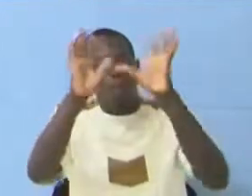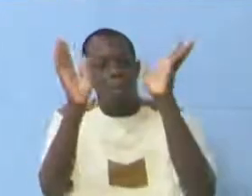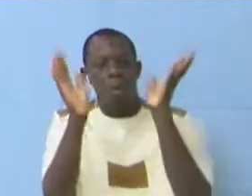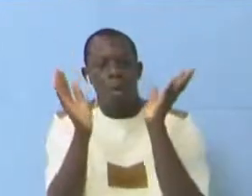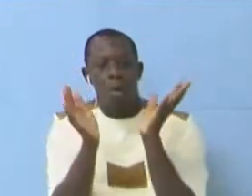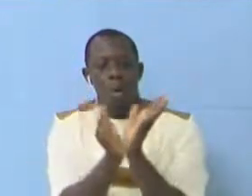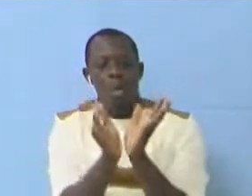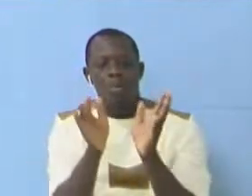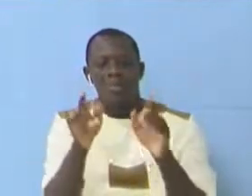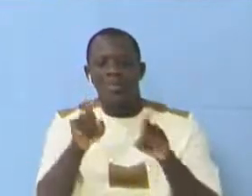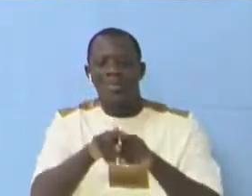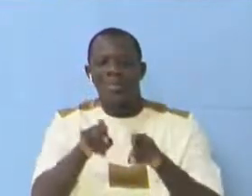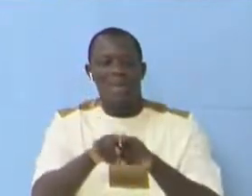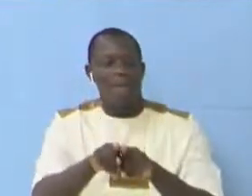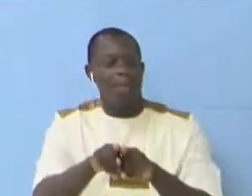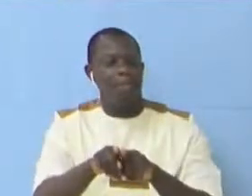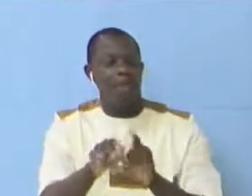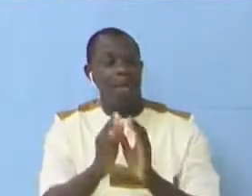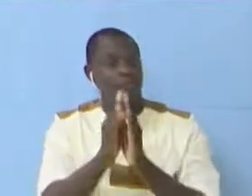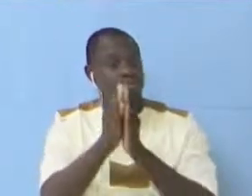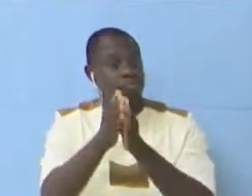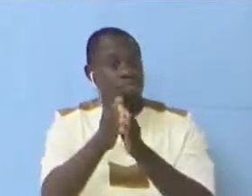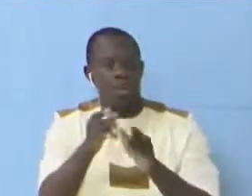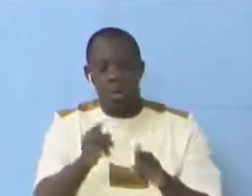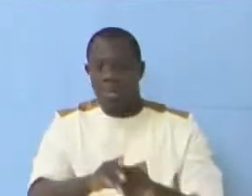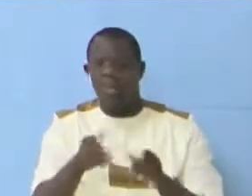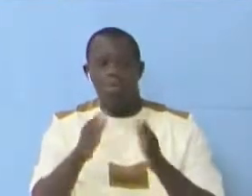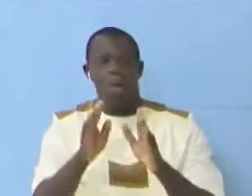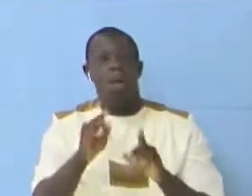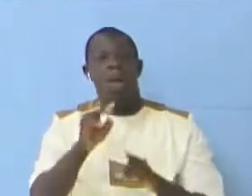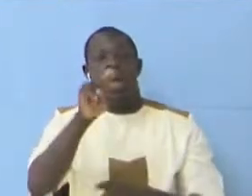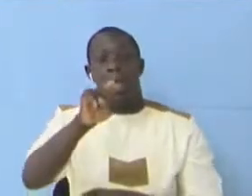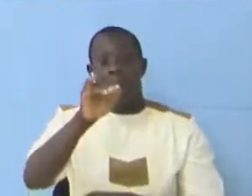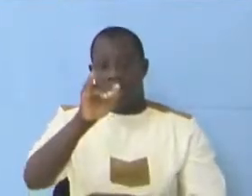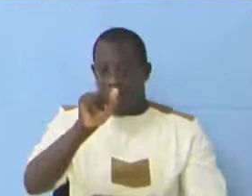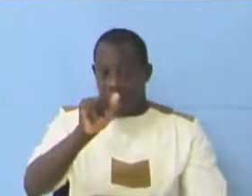The NIA, the institution of torturers.